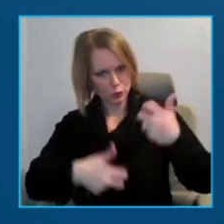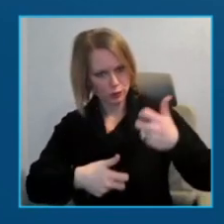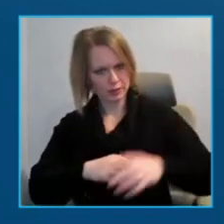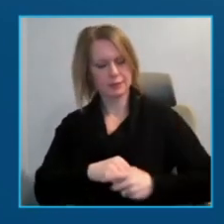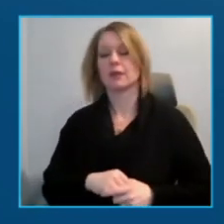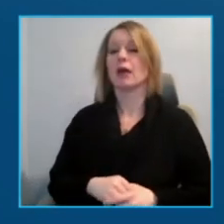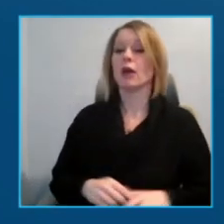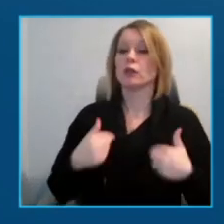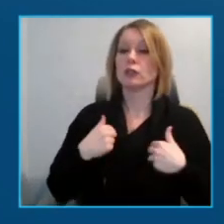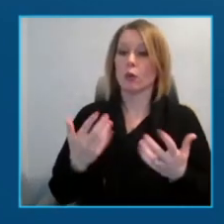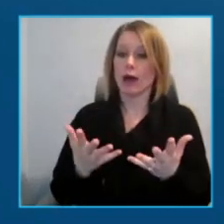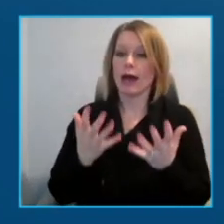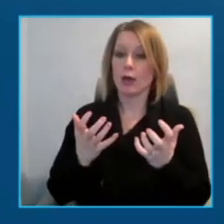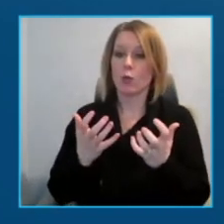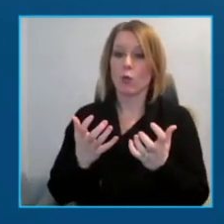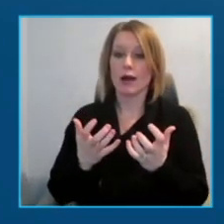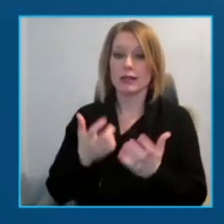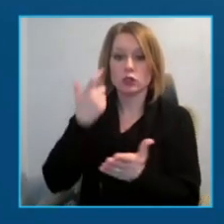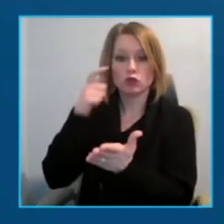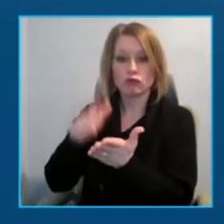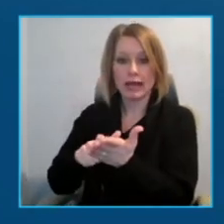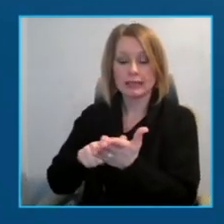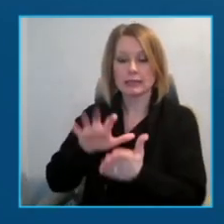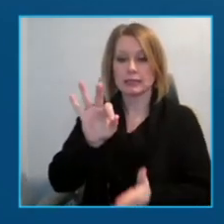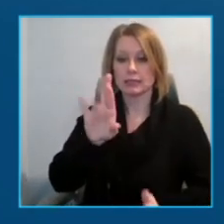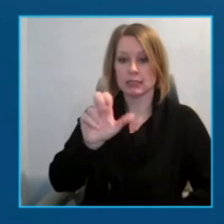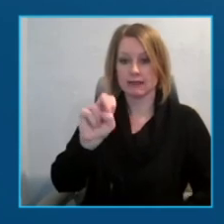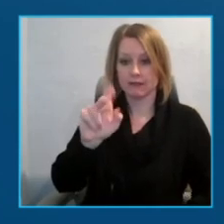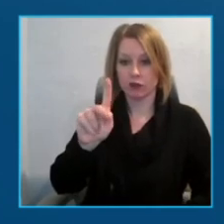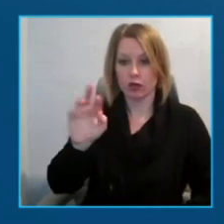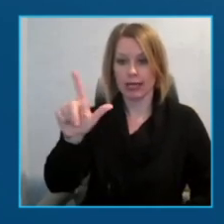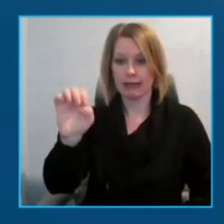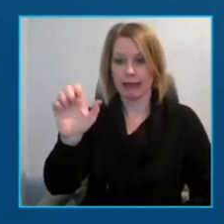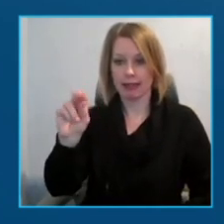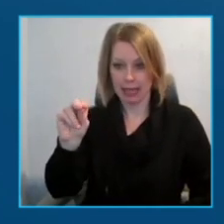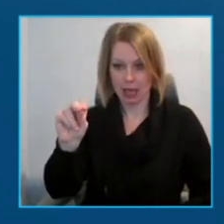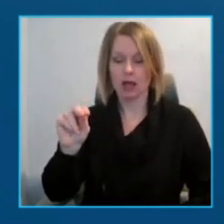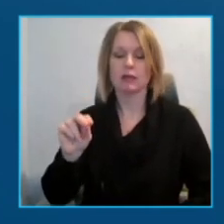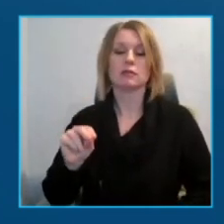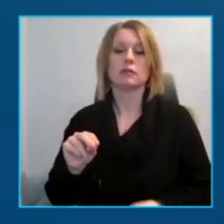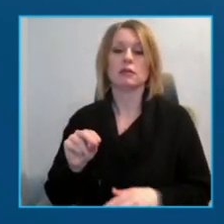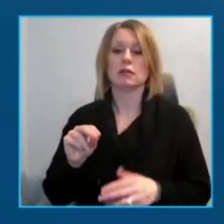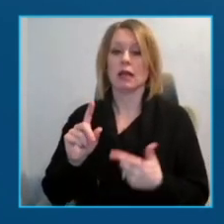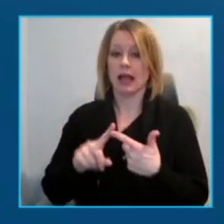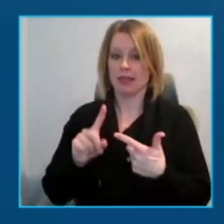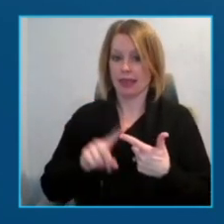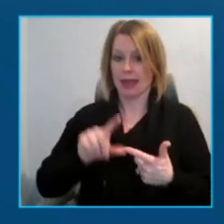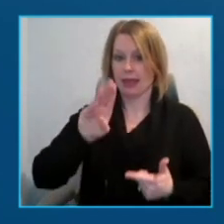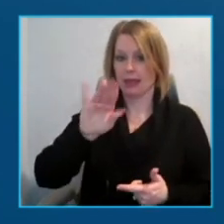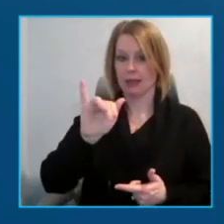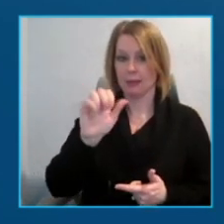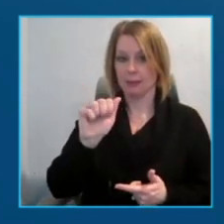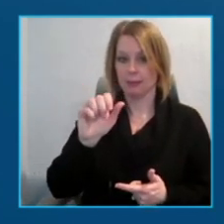recognize Mr. Leon, Frank Leon, and then Chair Beaufort